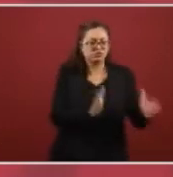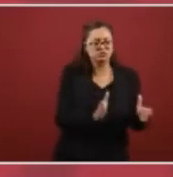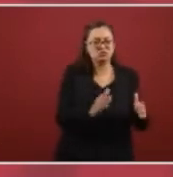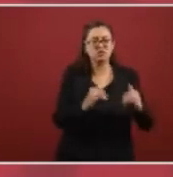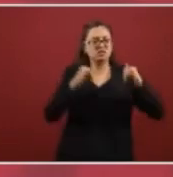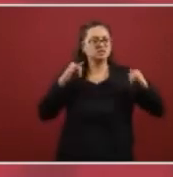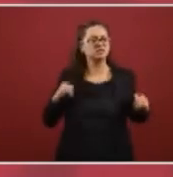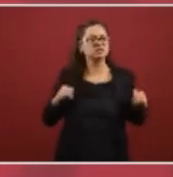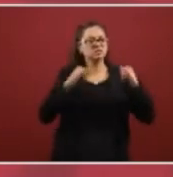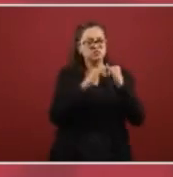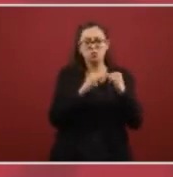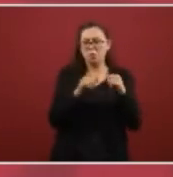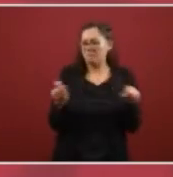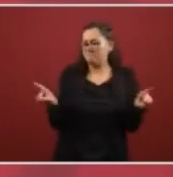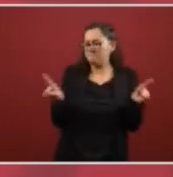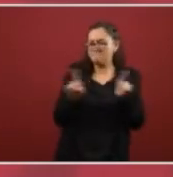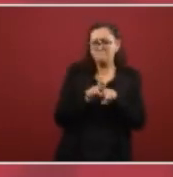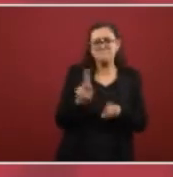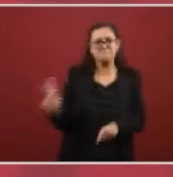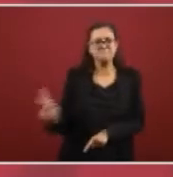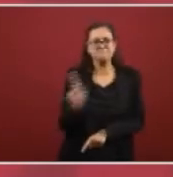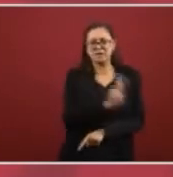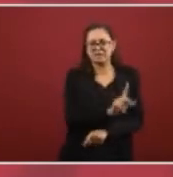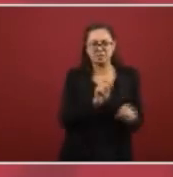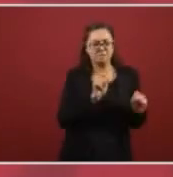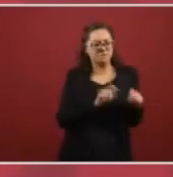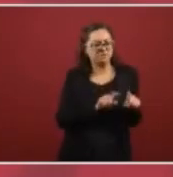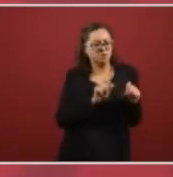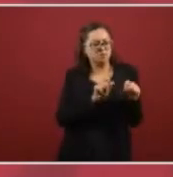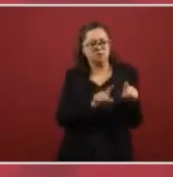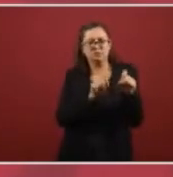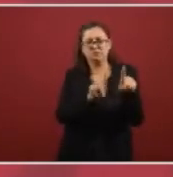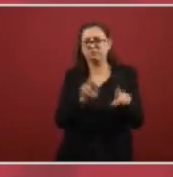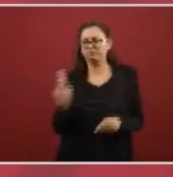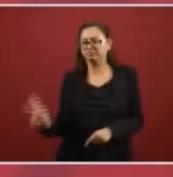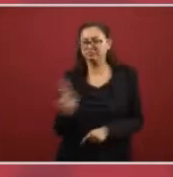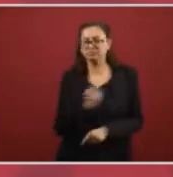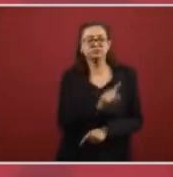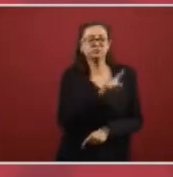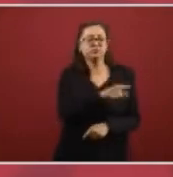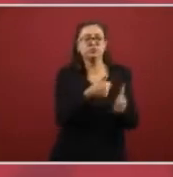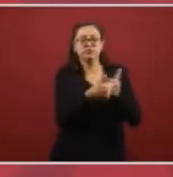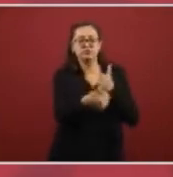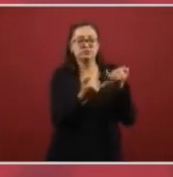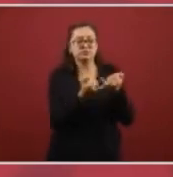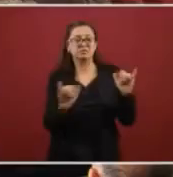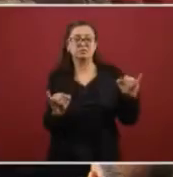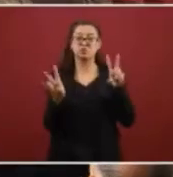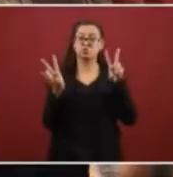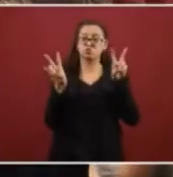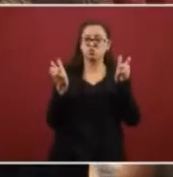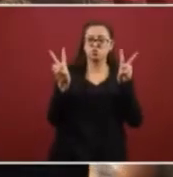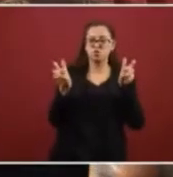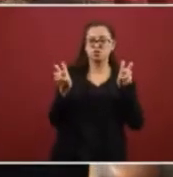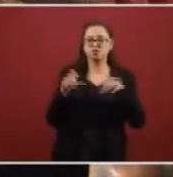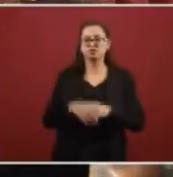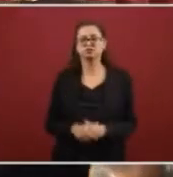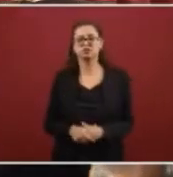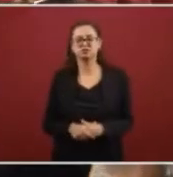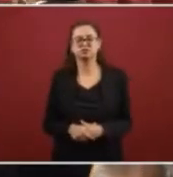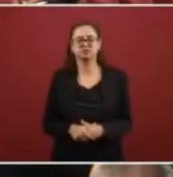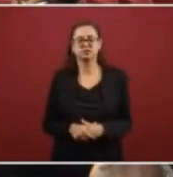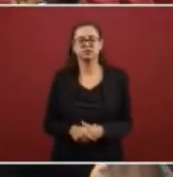apparatus. They had a constellation of offices with a parallel government that was supposedly